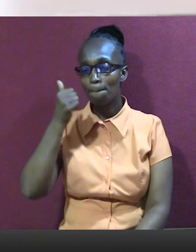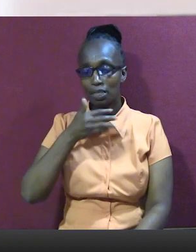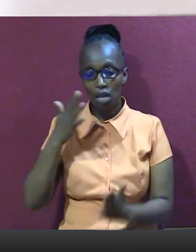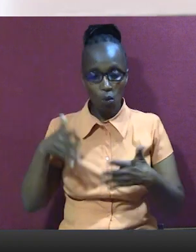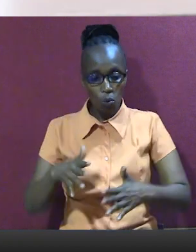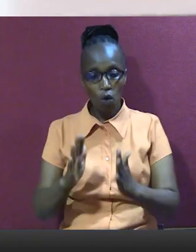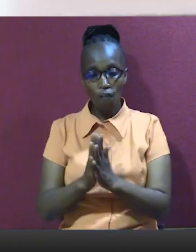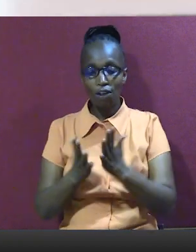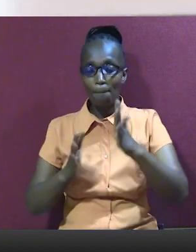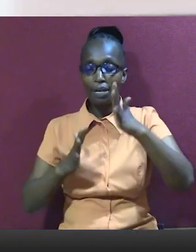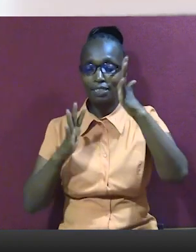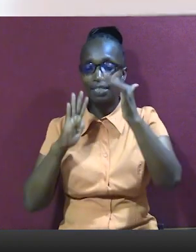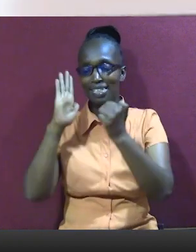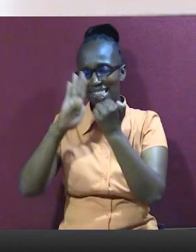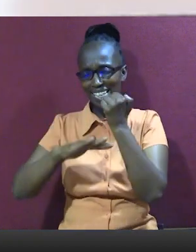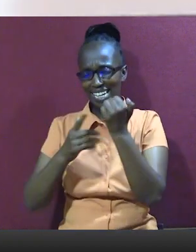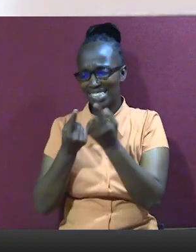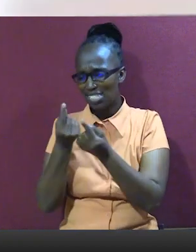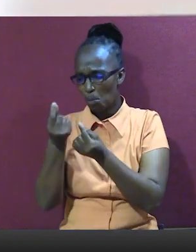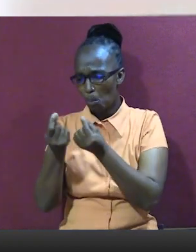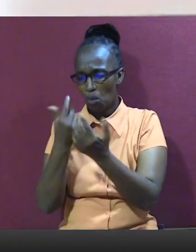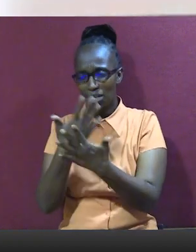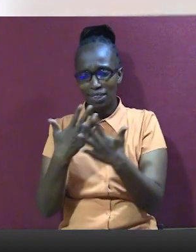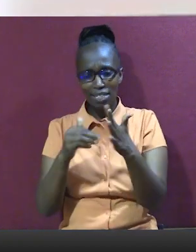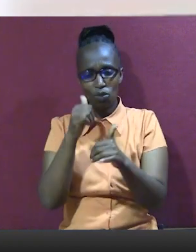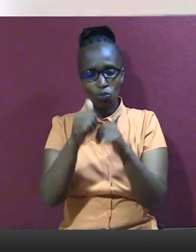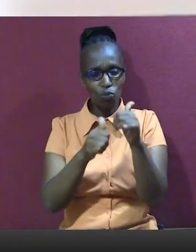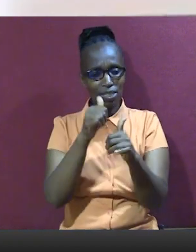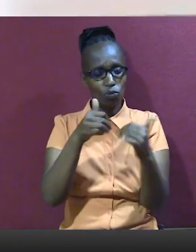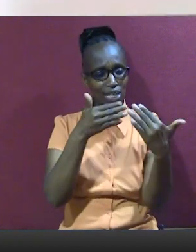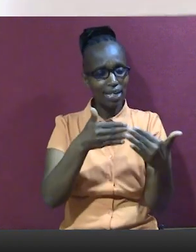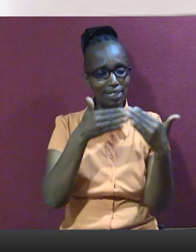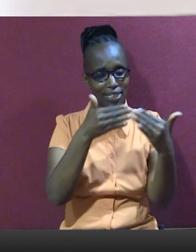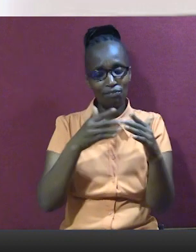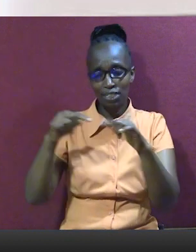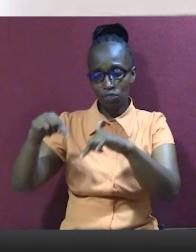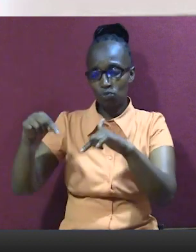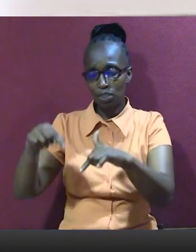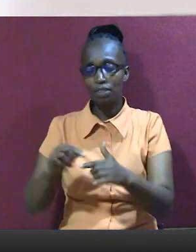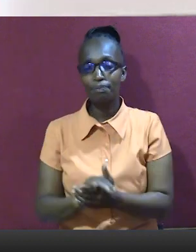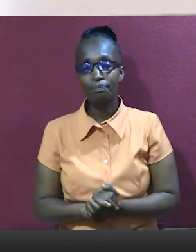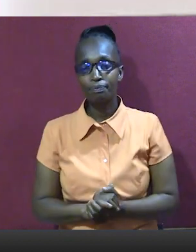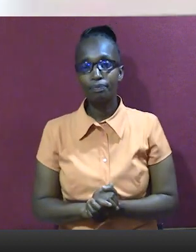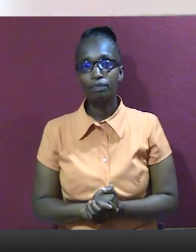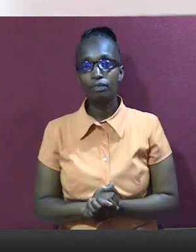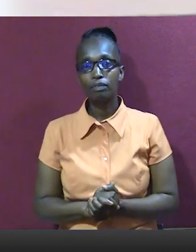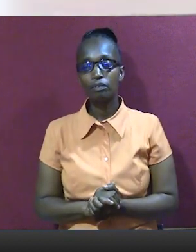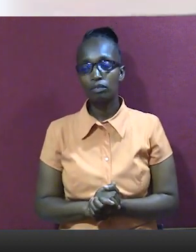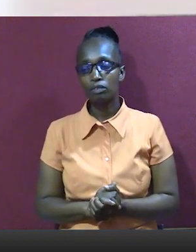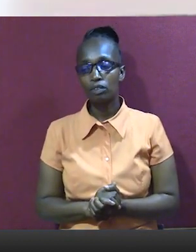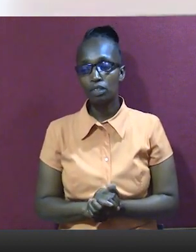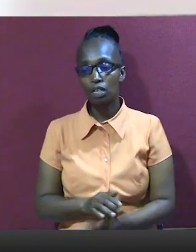There is no better way to appreciate them than the small stipends that we are going to launch today.